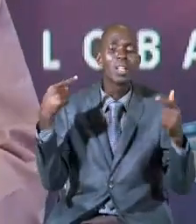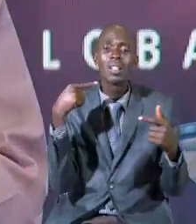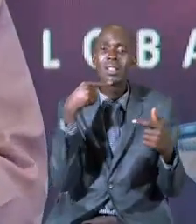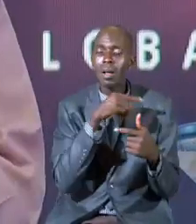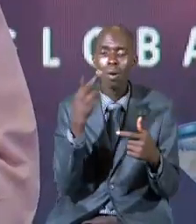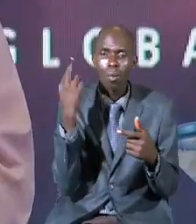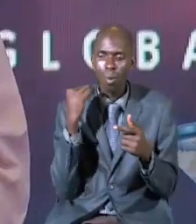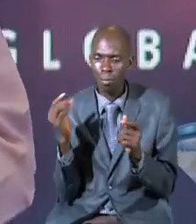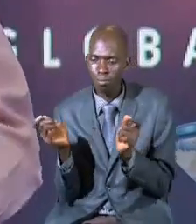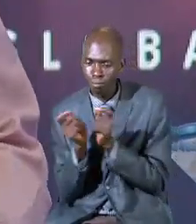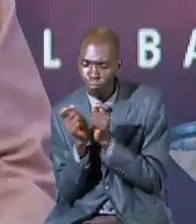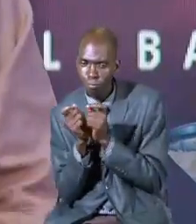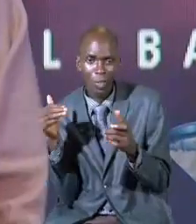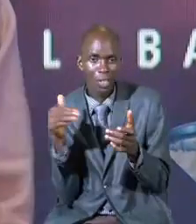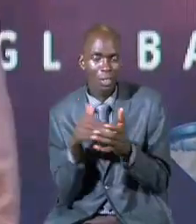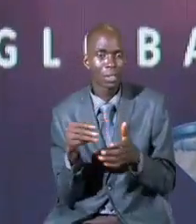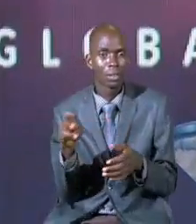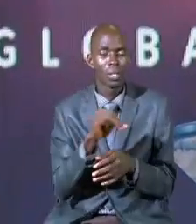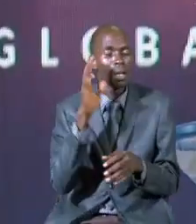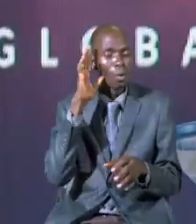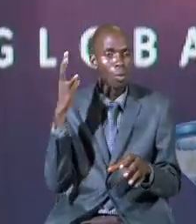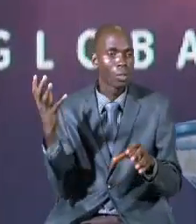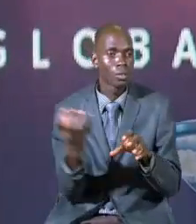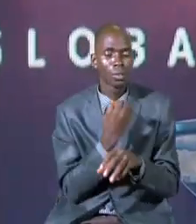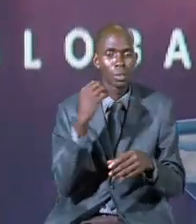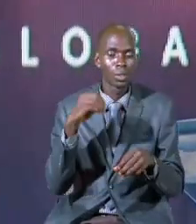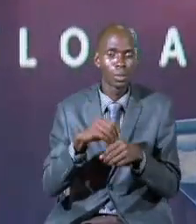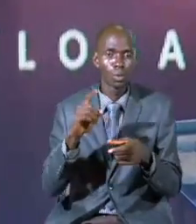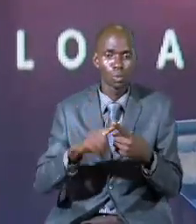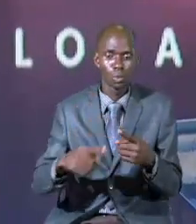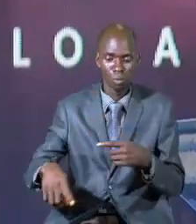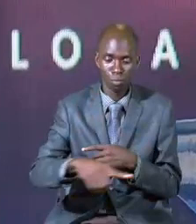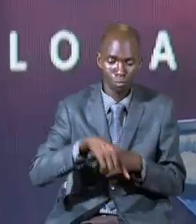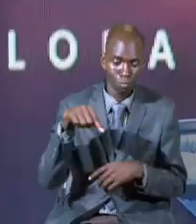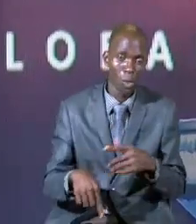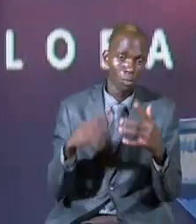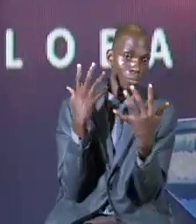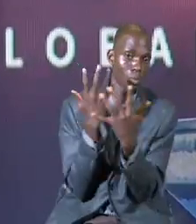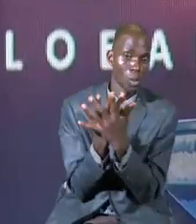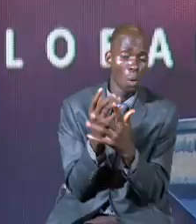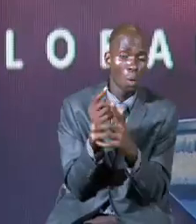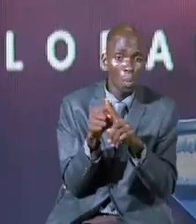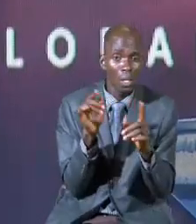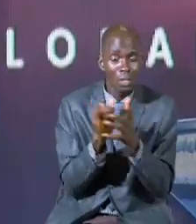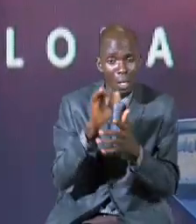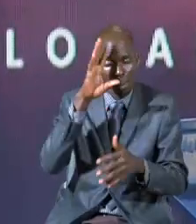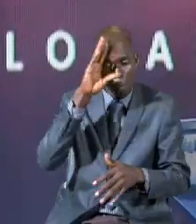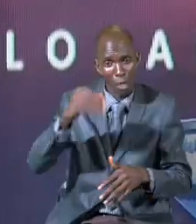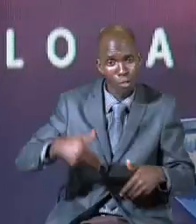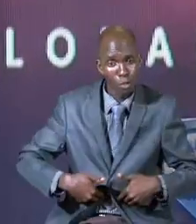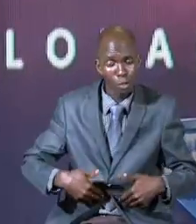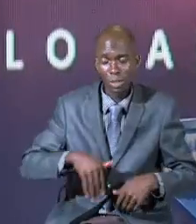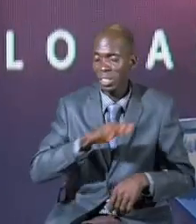thrown into the dungeon. But that young man never let his dream. I'm a